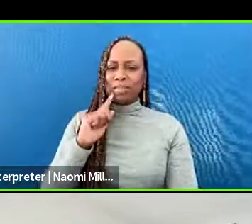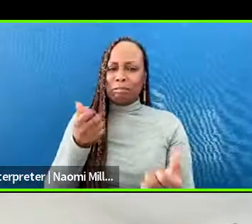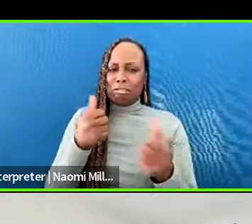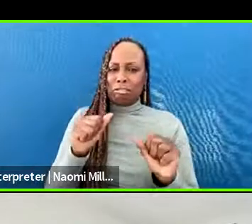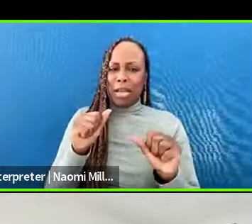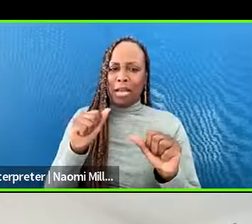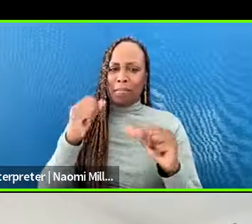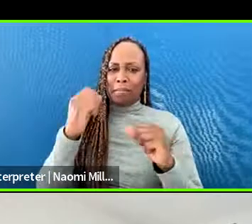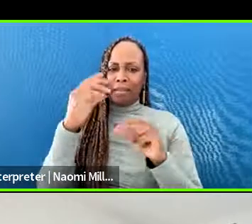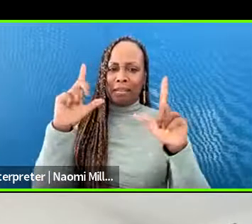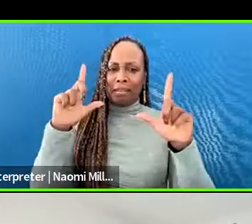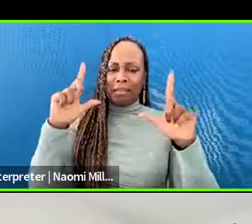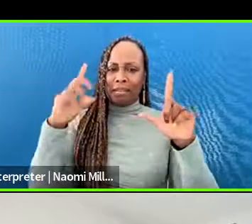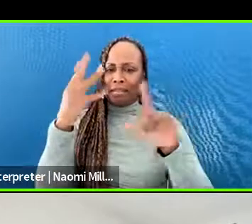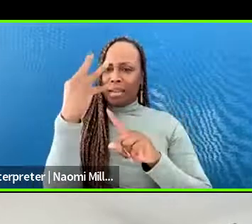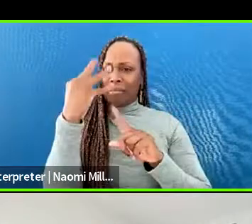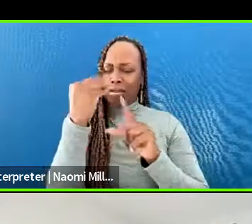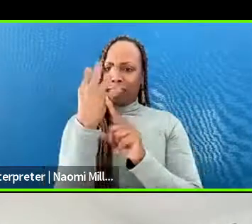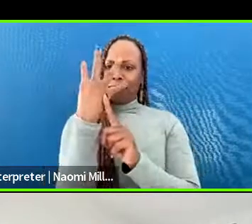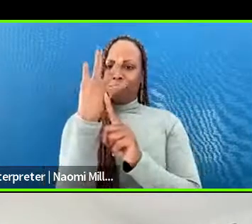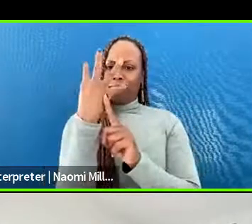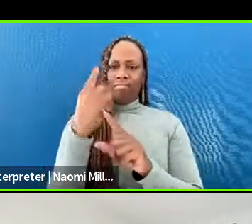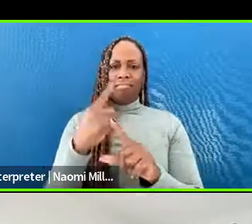but I'm being told